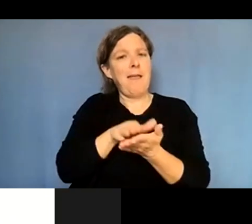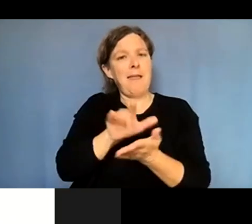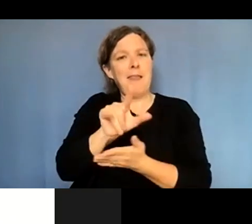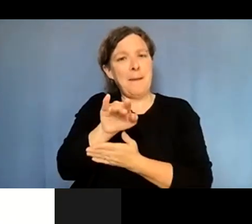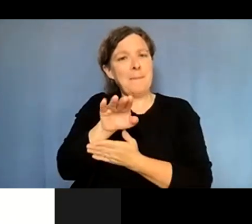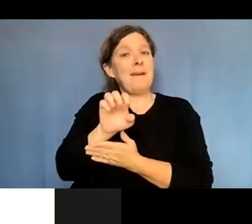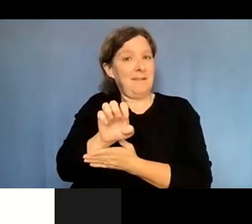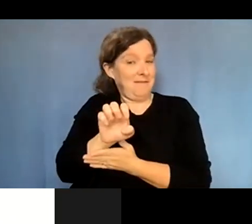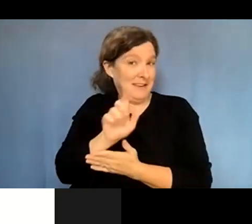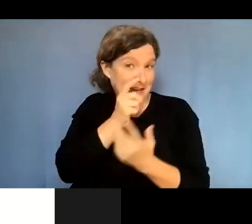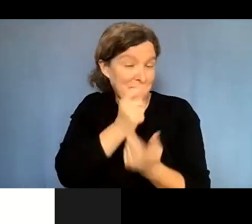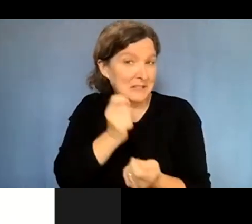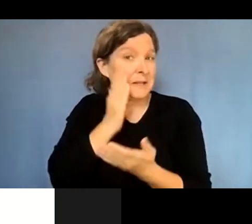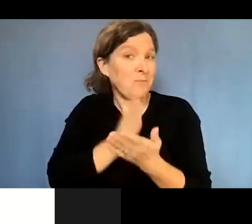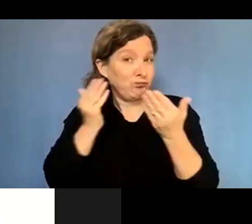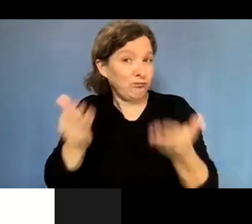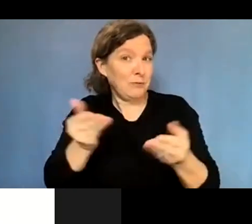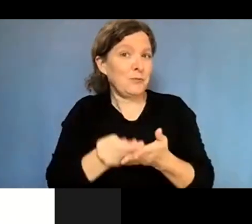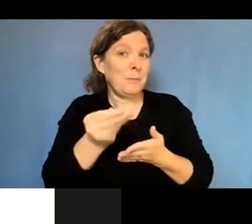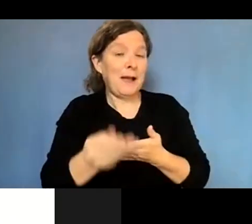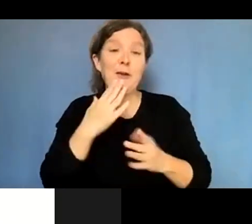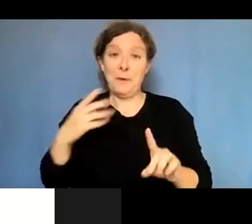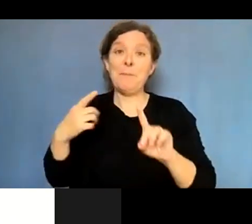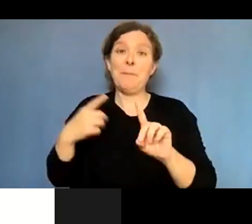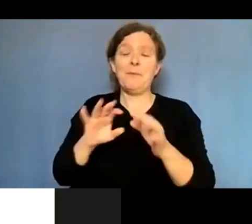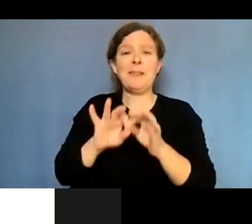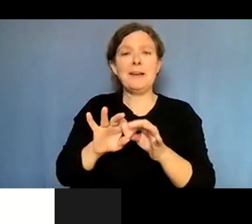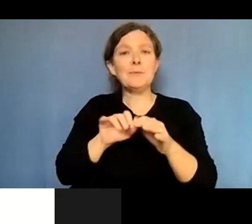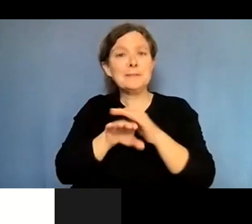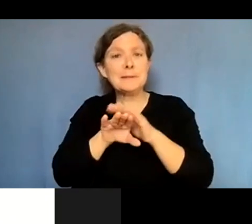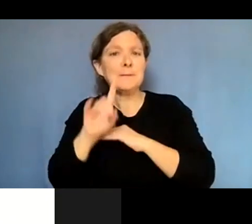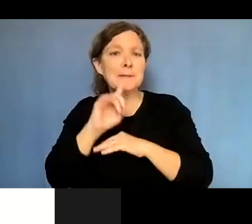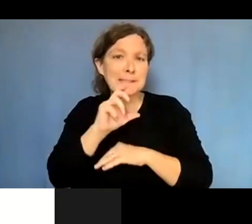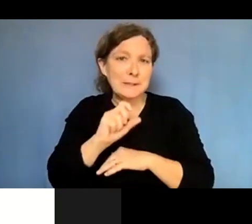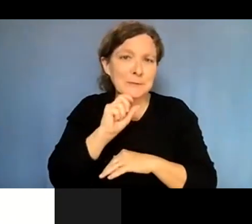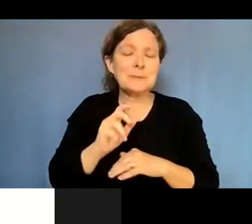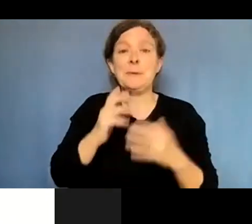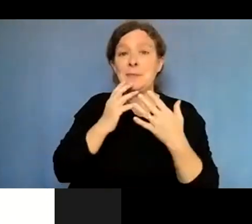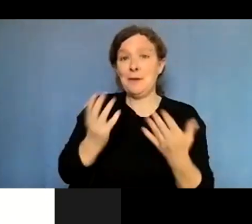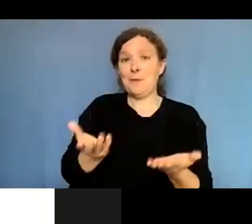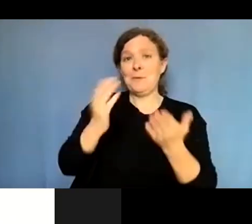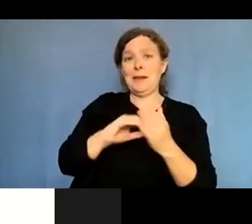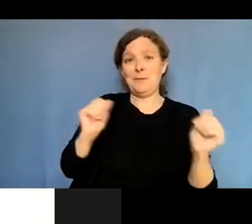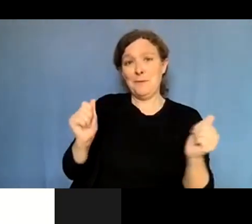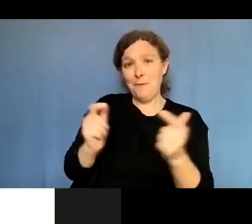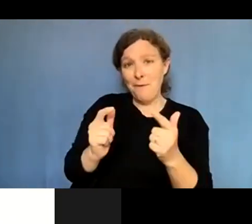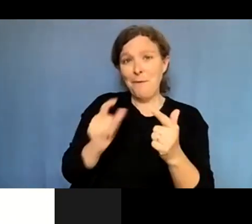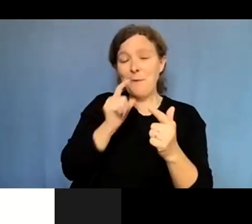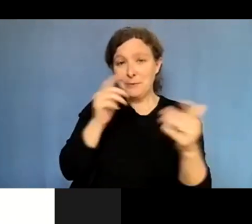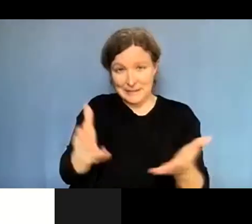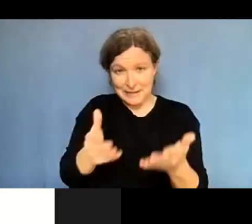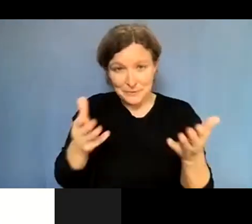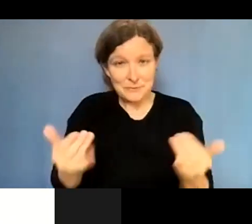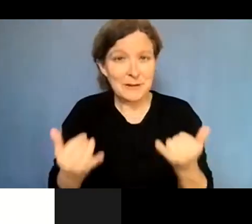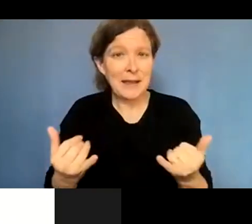So yeah, really great point that you brought up around accessibility. So thank you again to everyone who is here with us